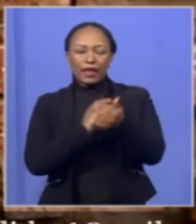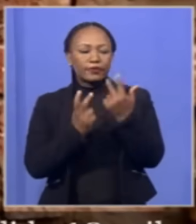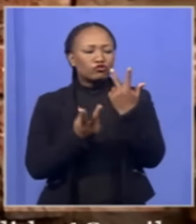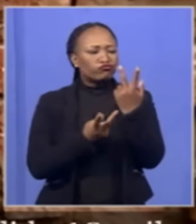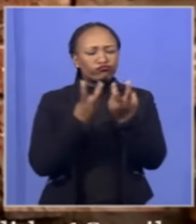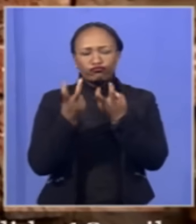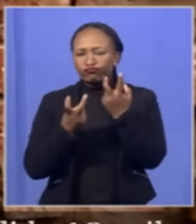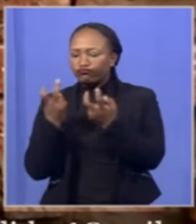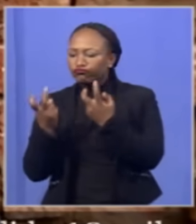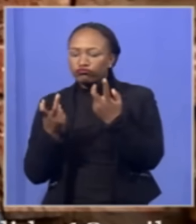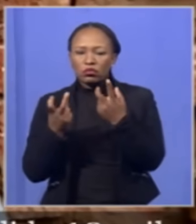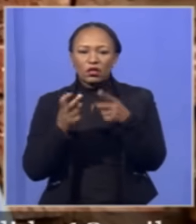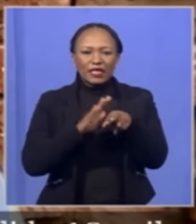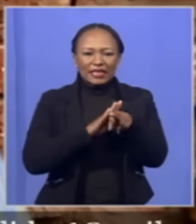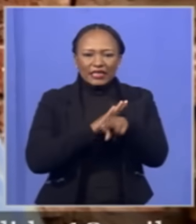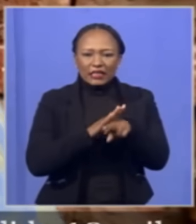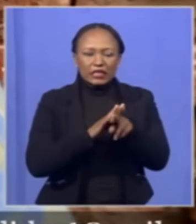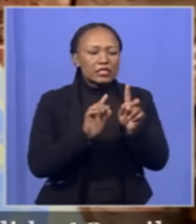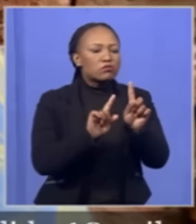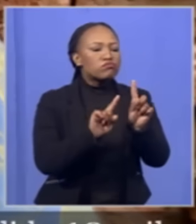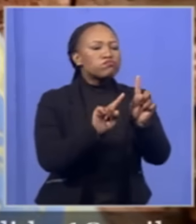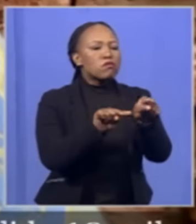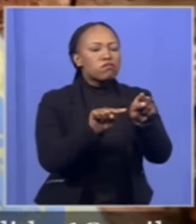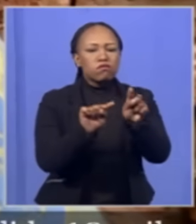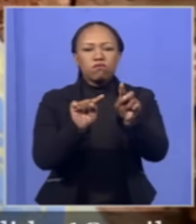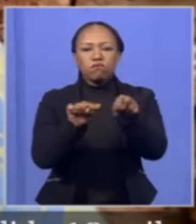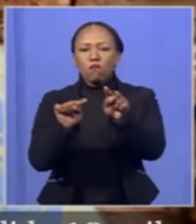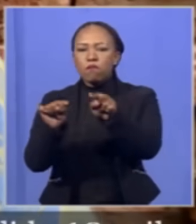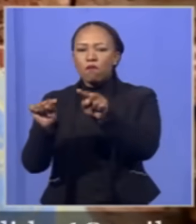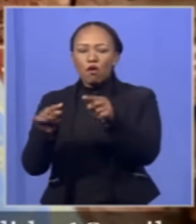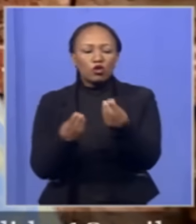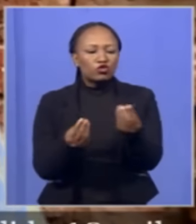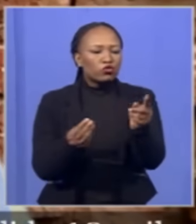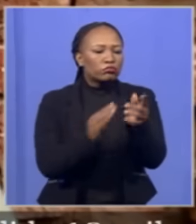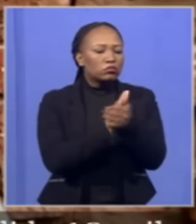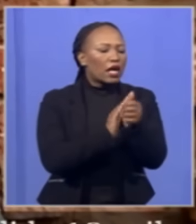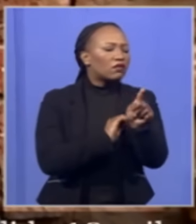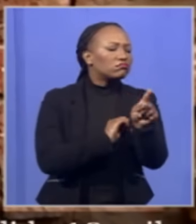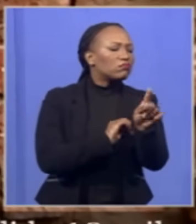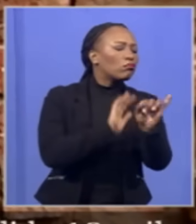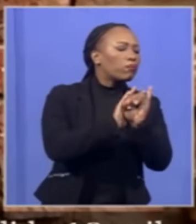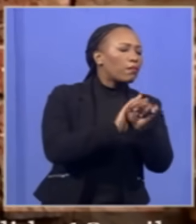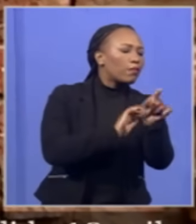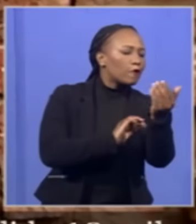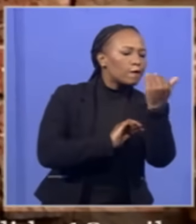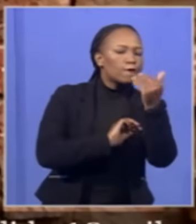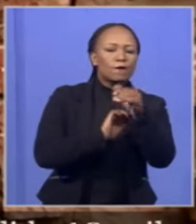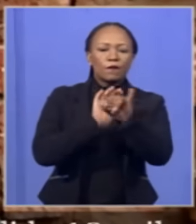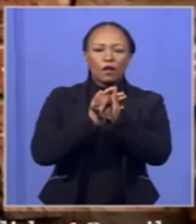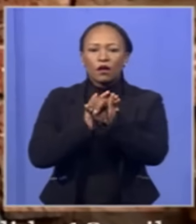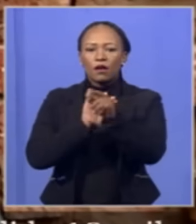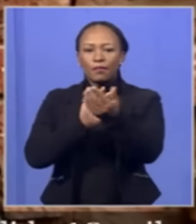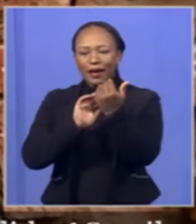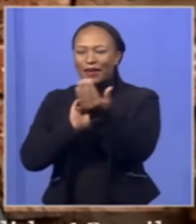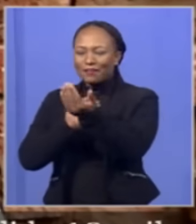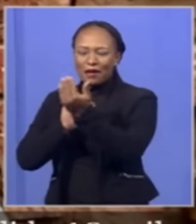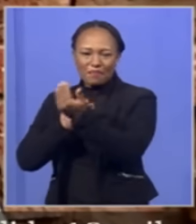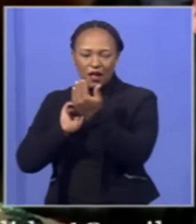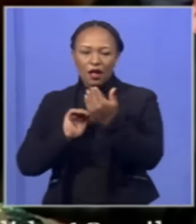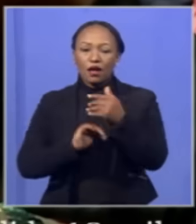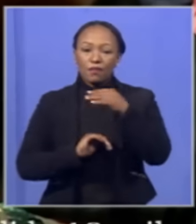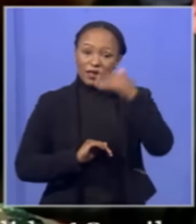districting re shebe gona bana ba na le bogodi bo jang, bana be ke buileng ka bona hona jale tsena gore ba tlisa. So government ya empower at the